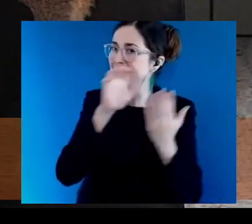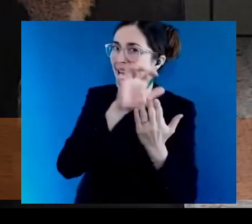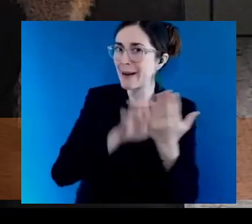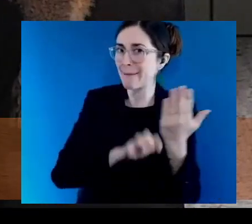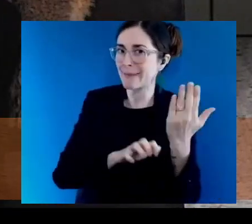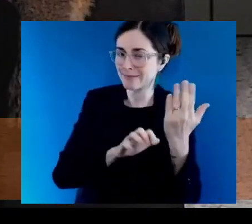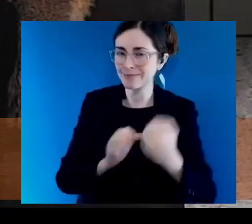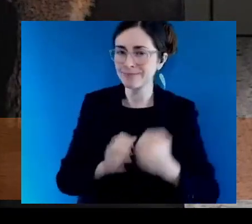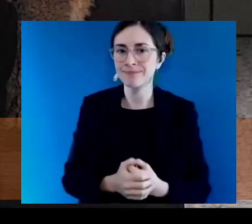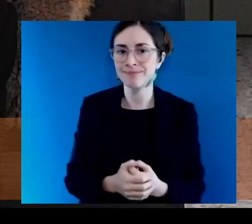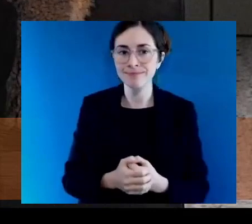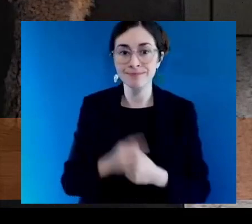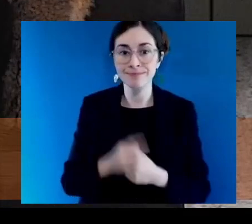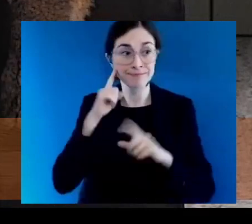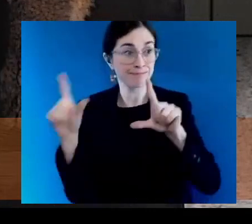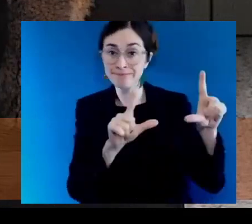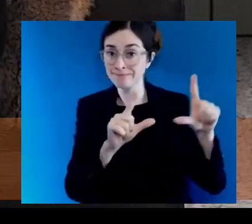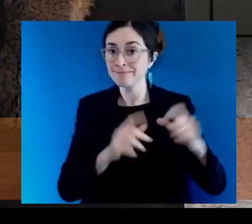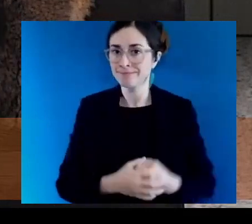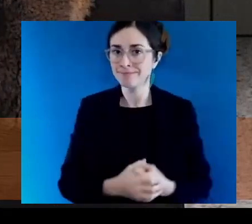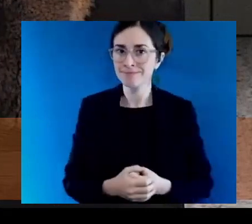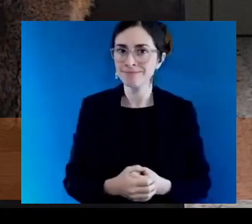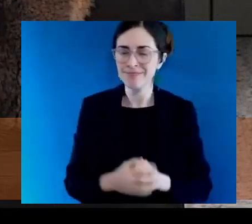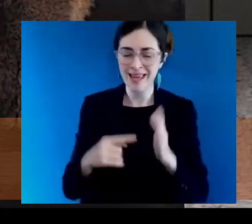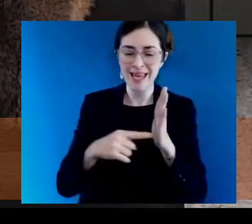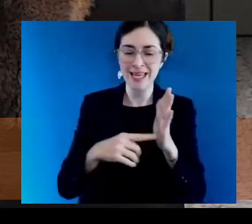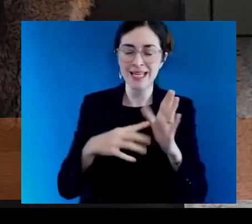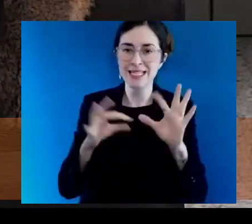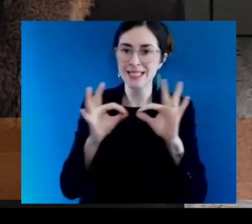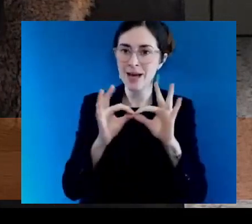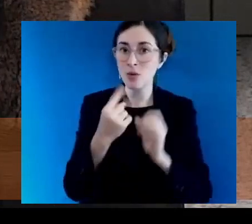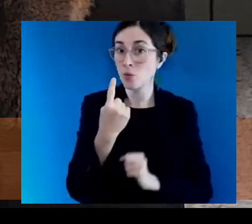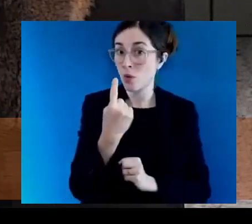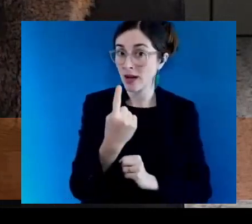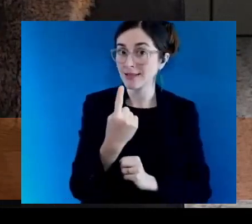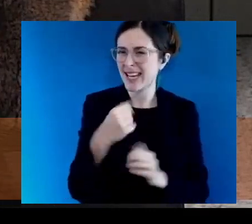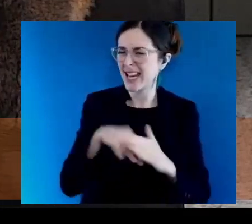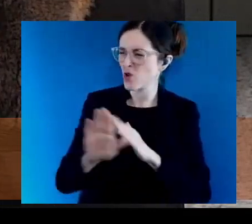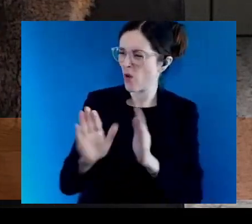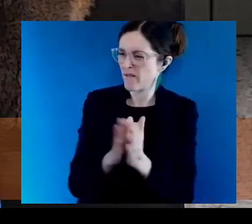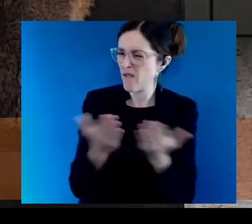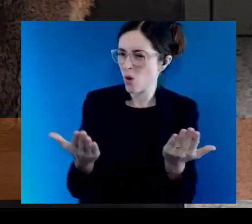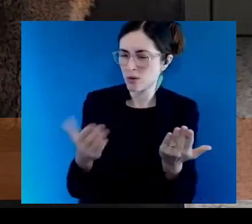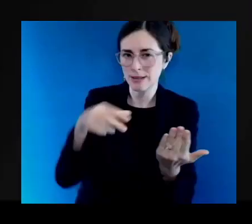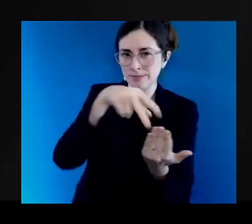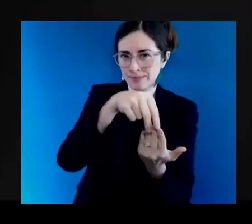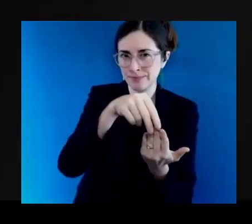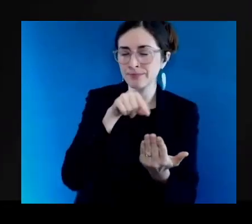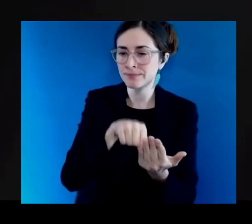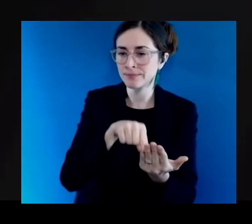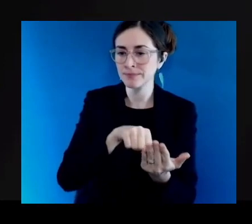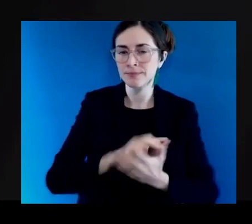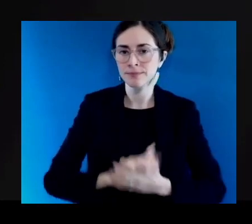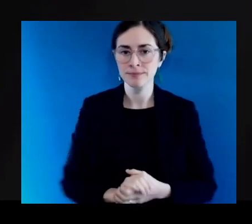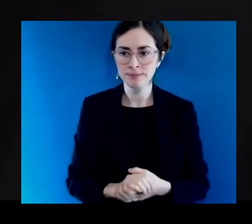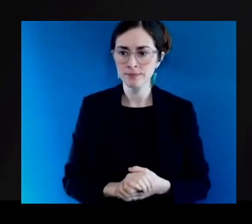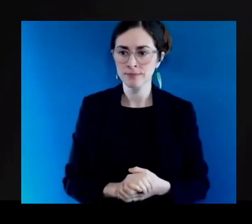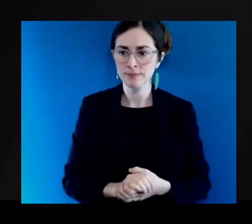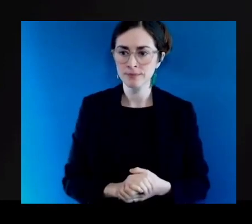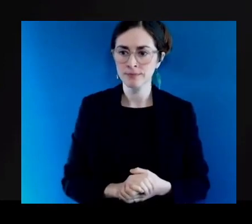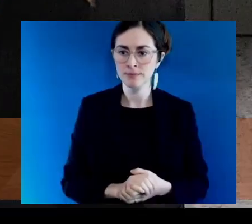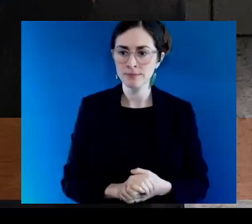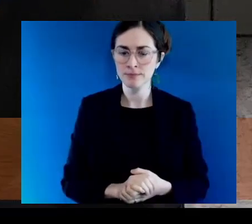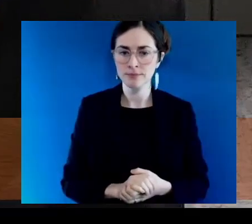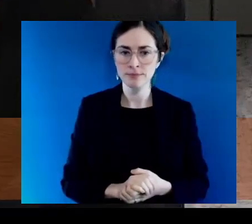I believe, in the behind tab one of your folder. I could have that brought up on the screen at paragraph